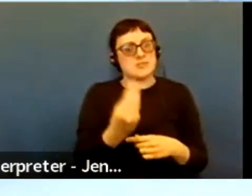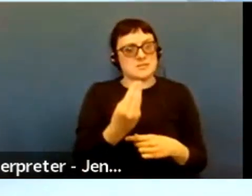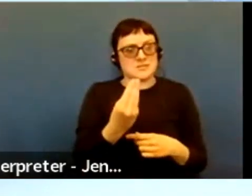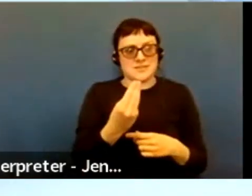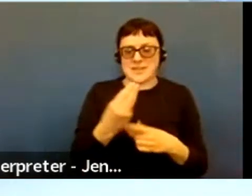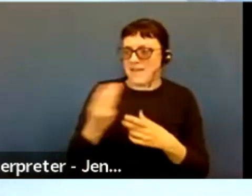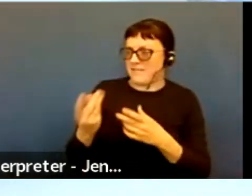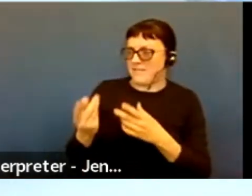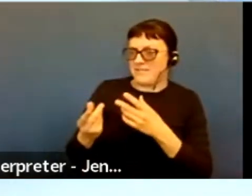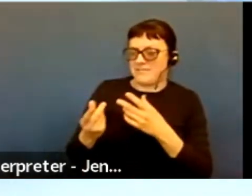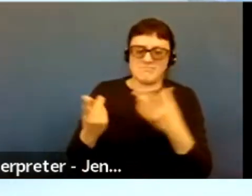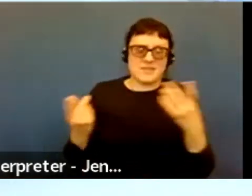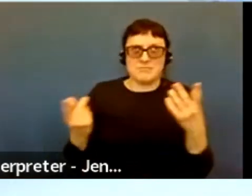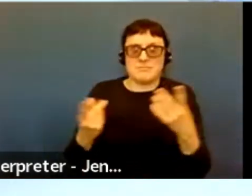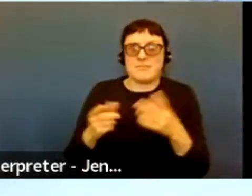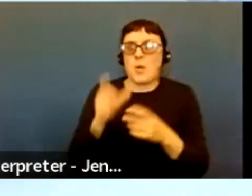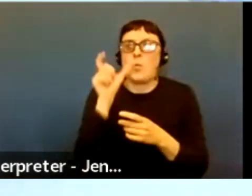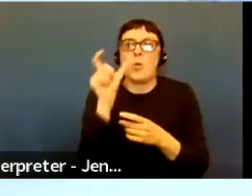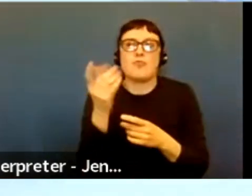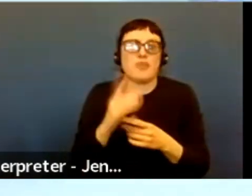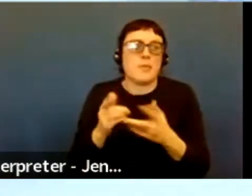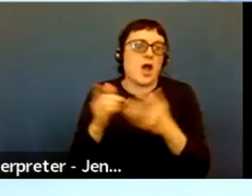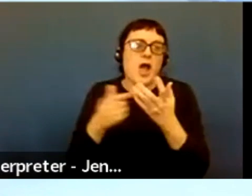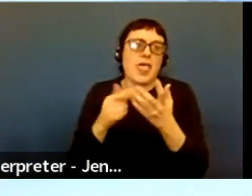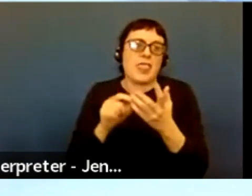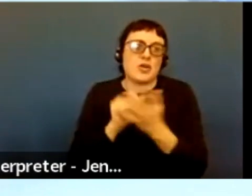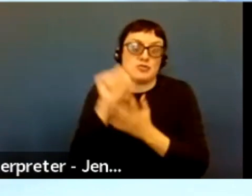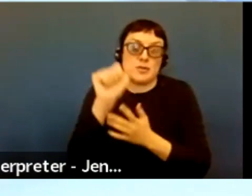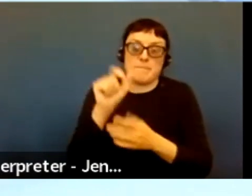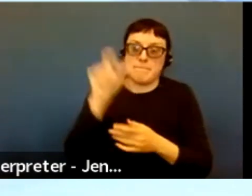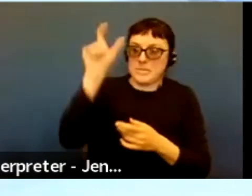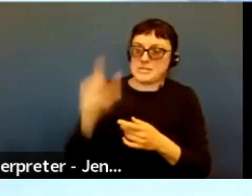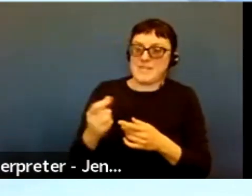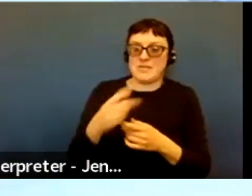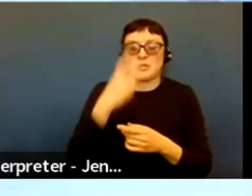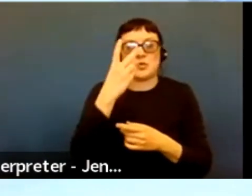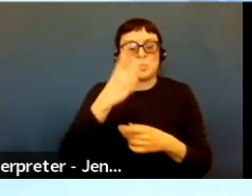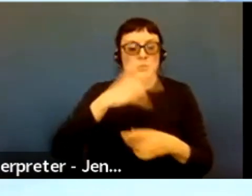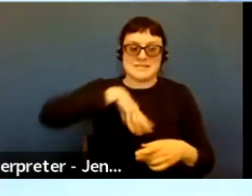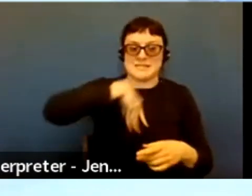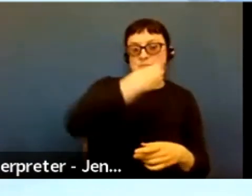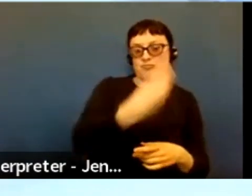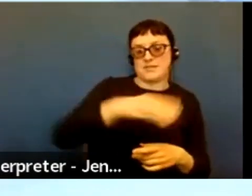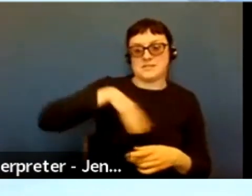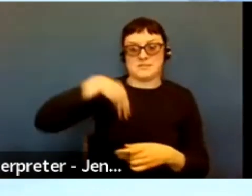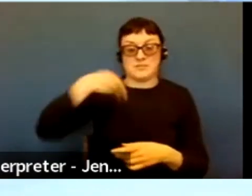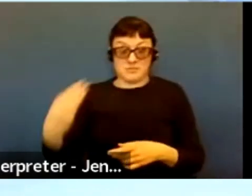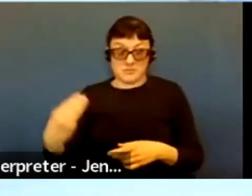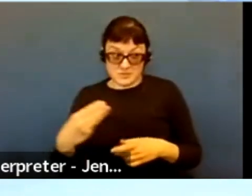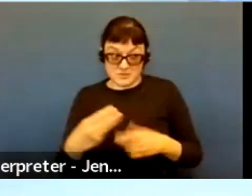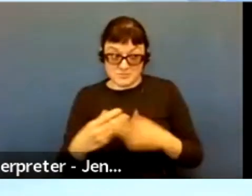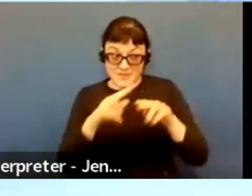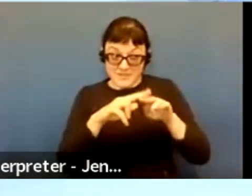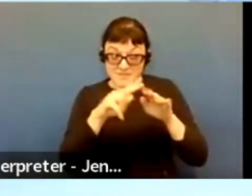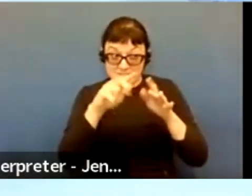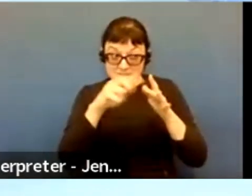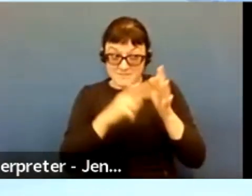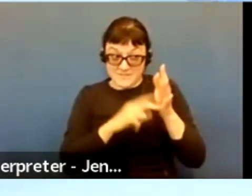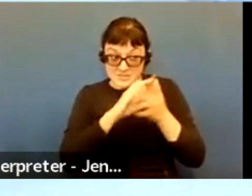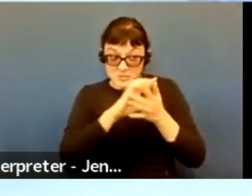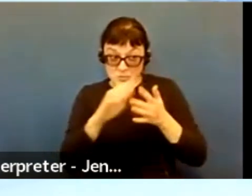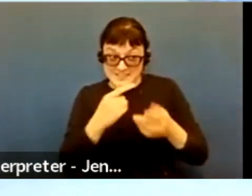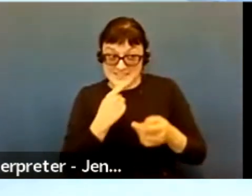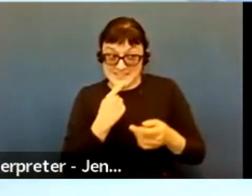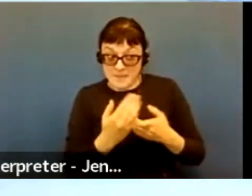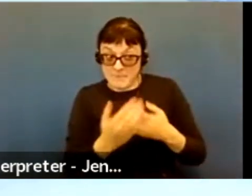spirits, essentially, to steal another culture's kind of interpretation of it all, right? Is there more you wanted to say